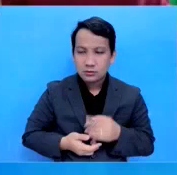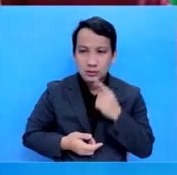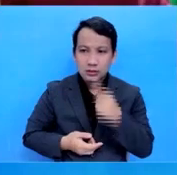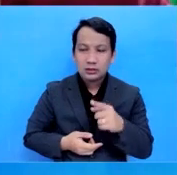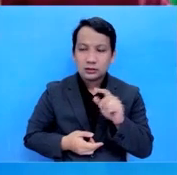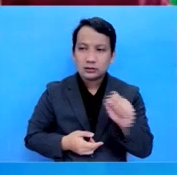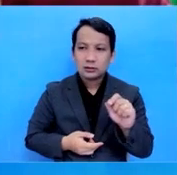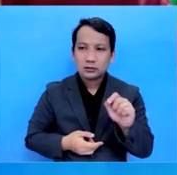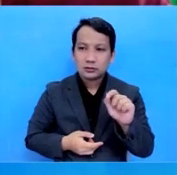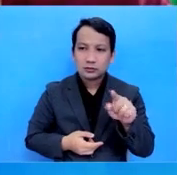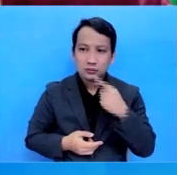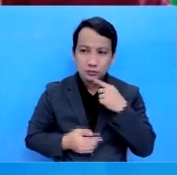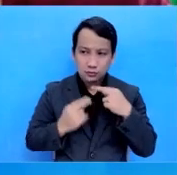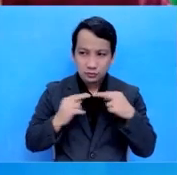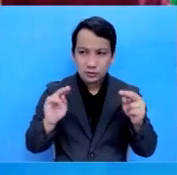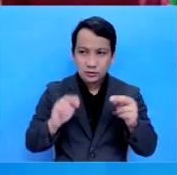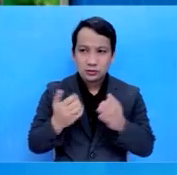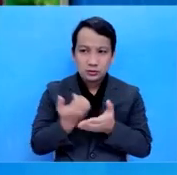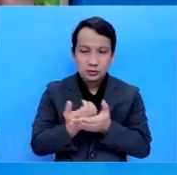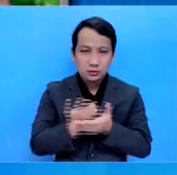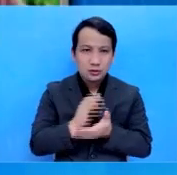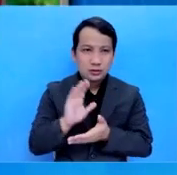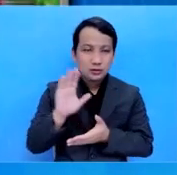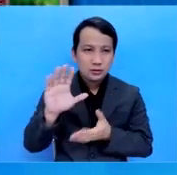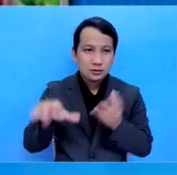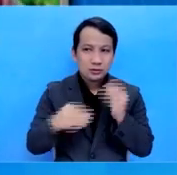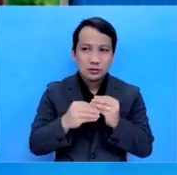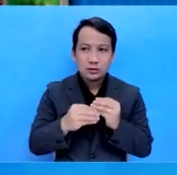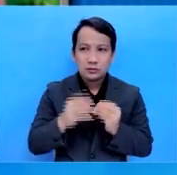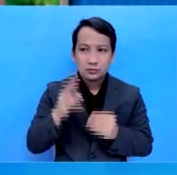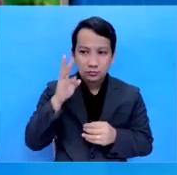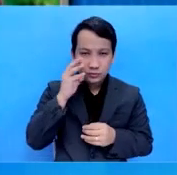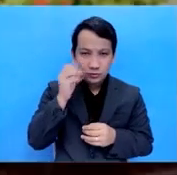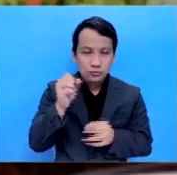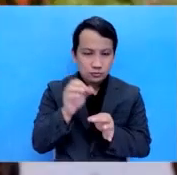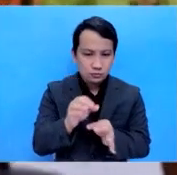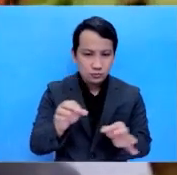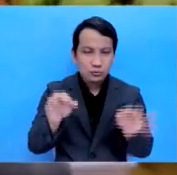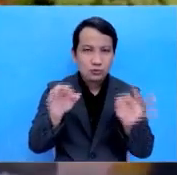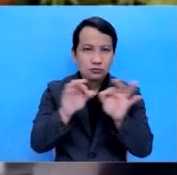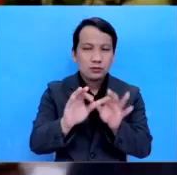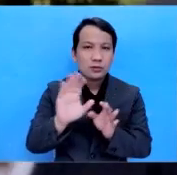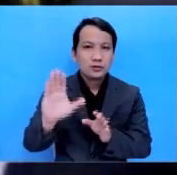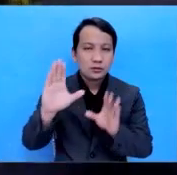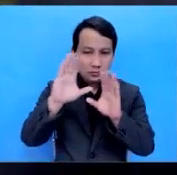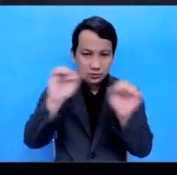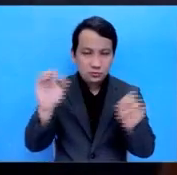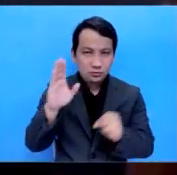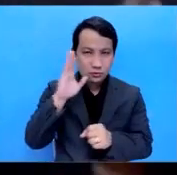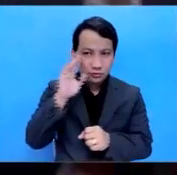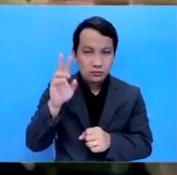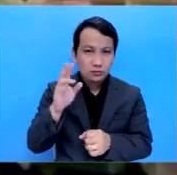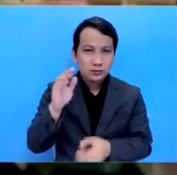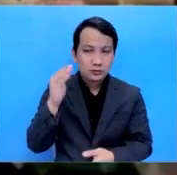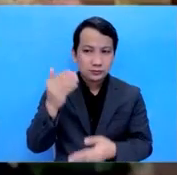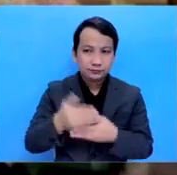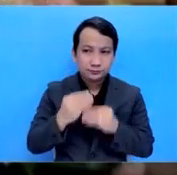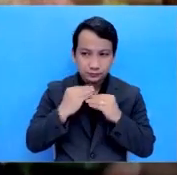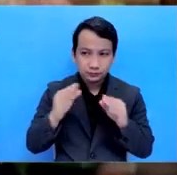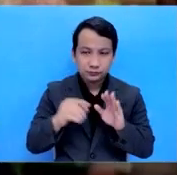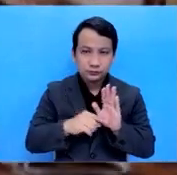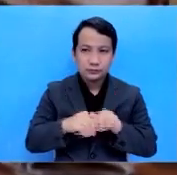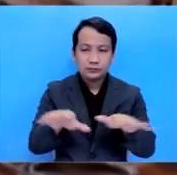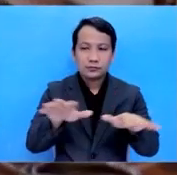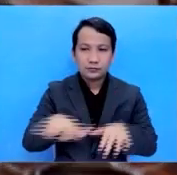One News, sinabi na ekonomistang si Professor Winnie Monsod na dapat tiyakin ni PBBM na mababanggit niya sa kanyang unang SONA